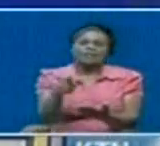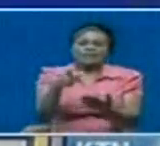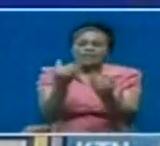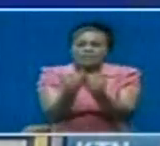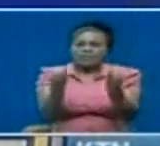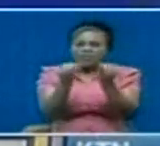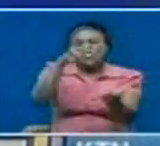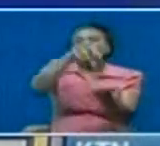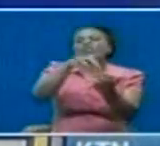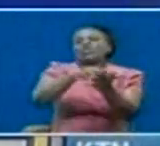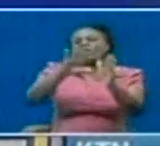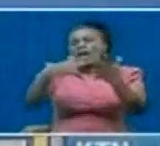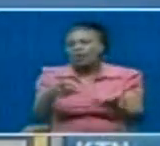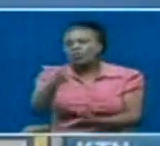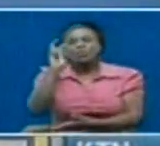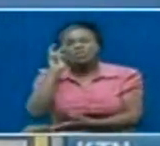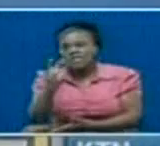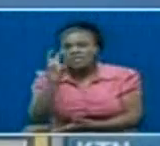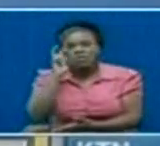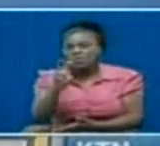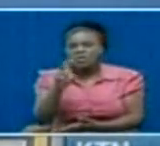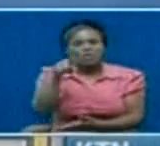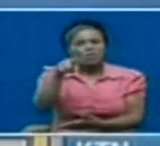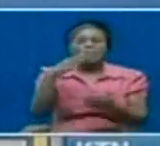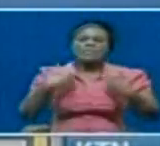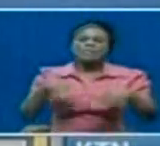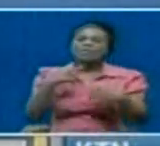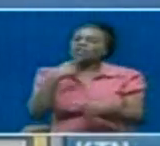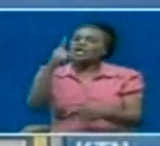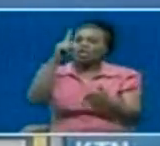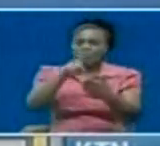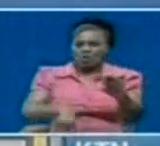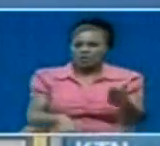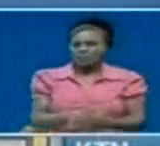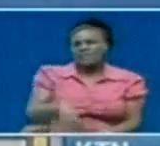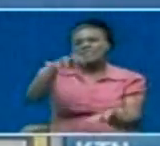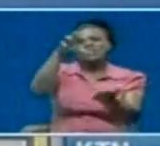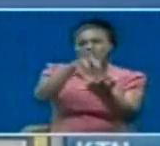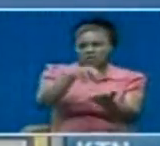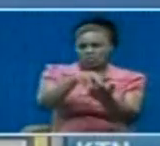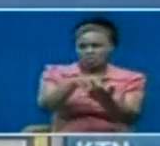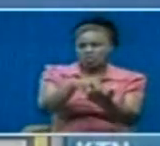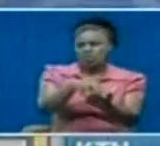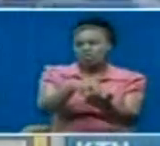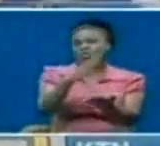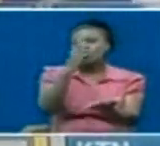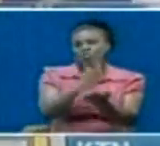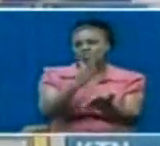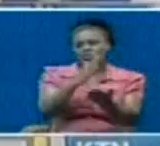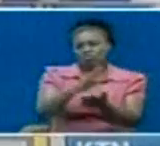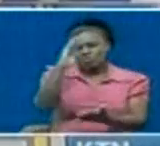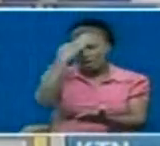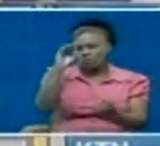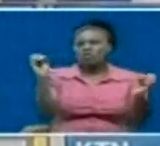like on the ground from what you saw and what you're getting from your people on the ground? Yeah, the situation is needy, no doubt, and that's why the